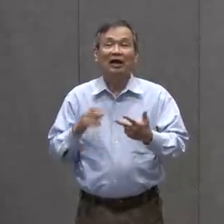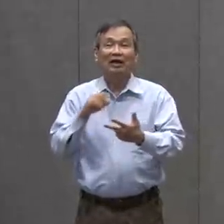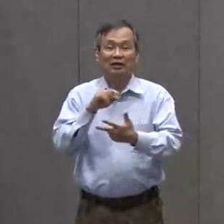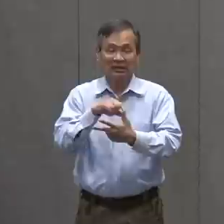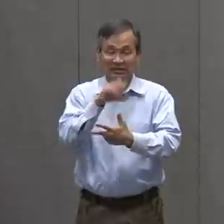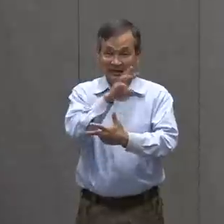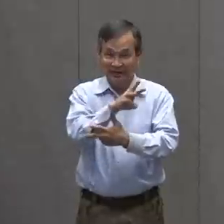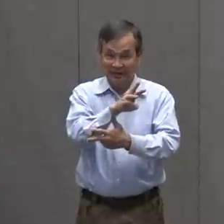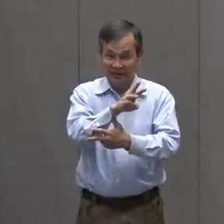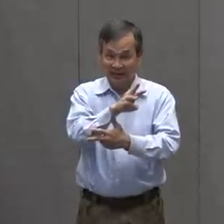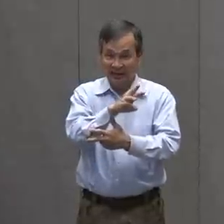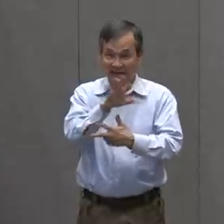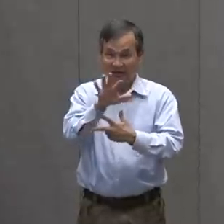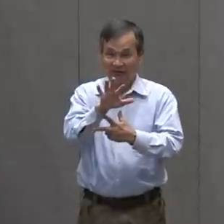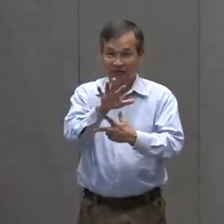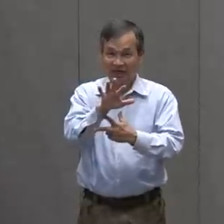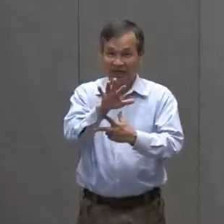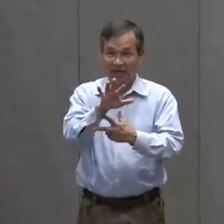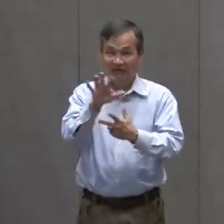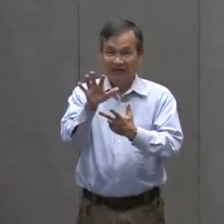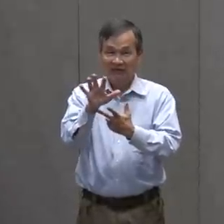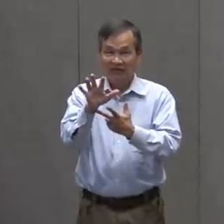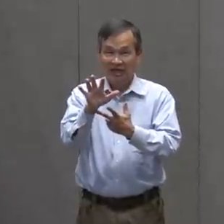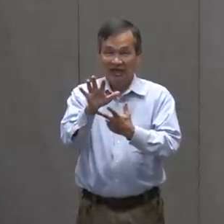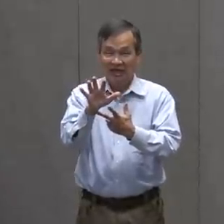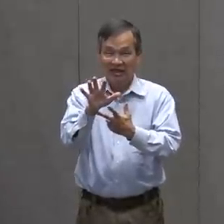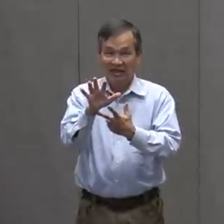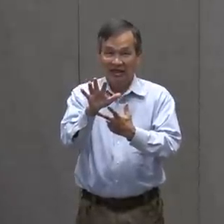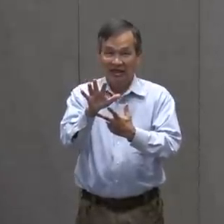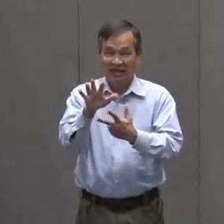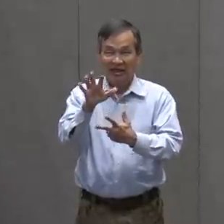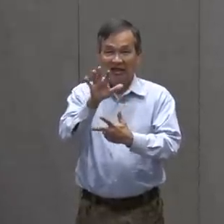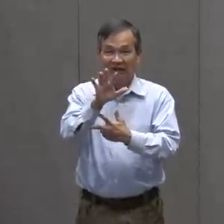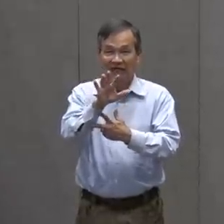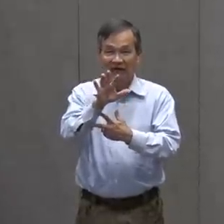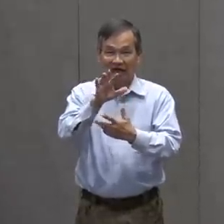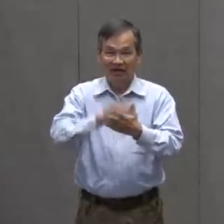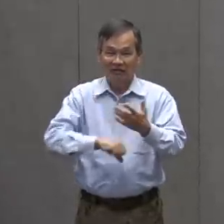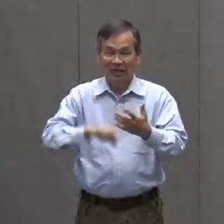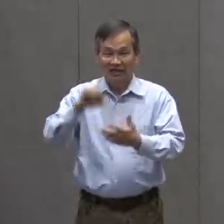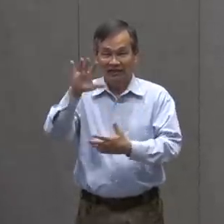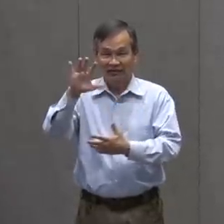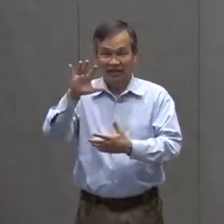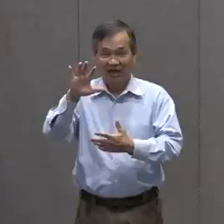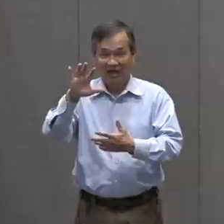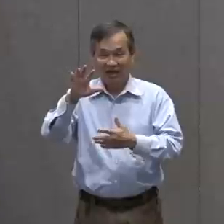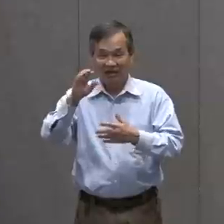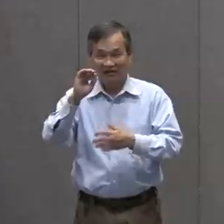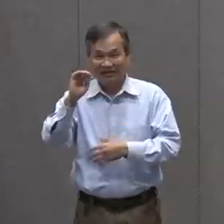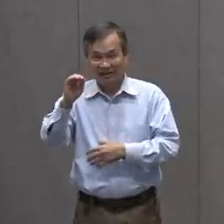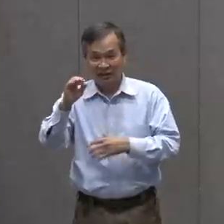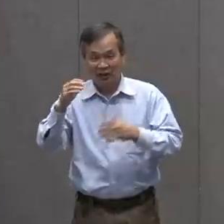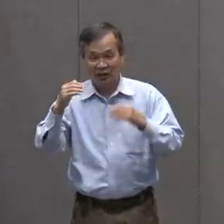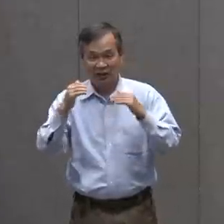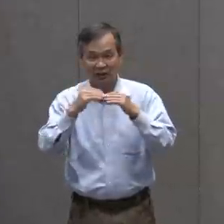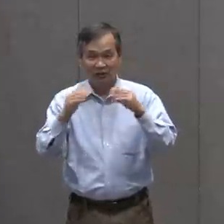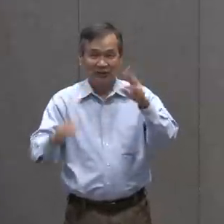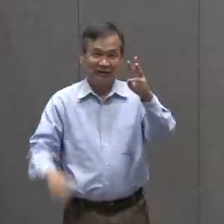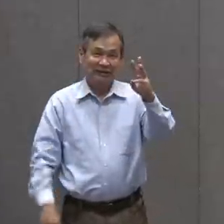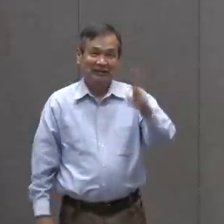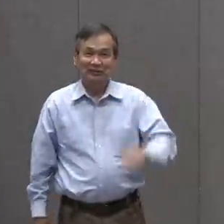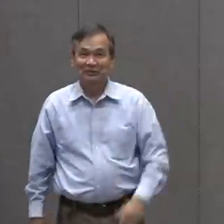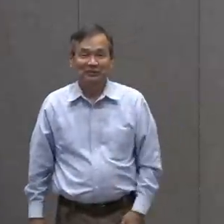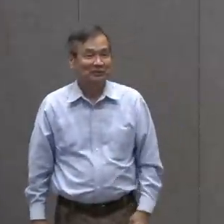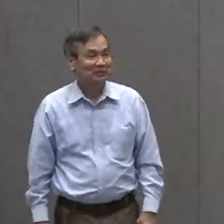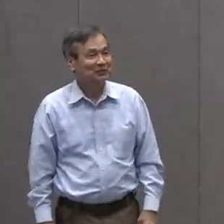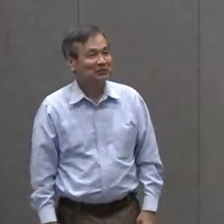have a 6, a 5, and a 5. I'm going to do 5 minus 5, which is 0, and then add my 6, which would